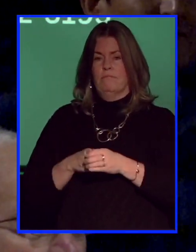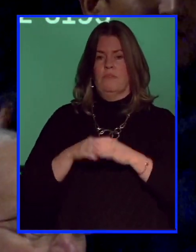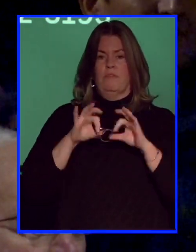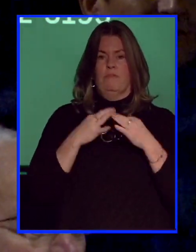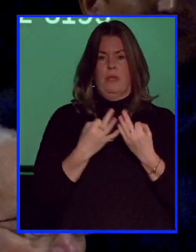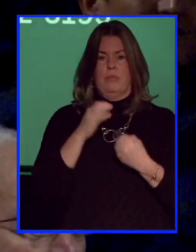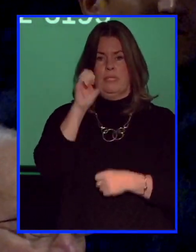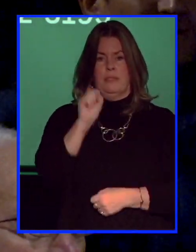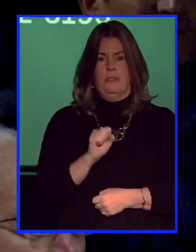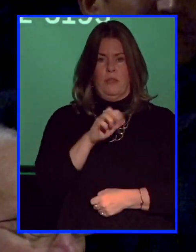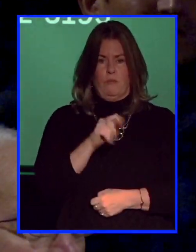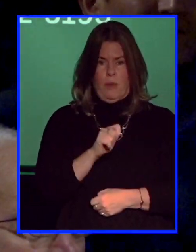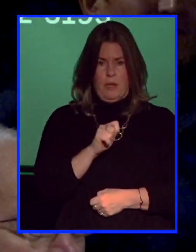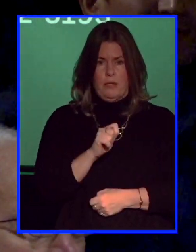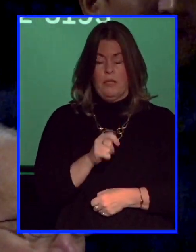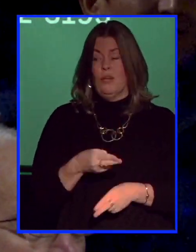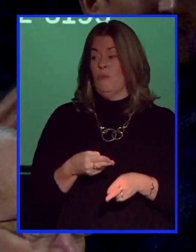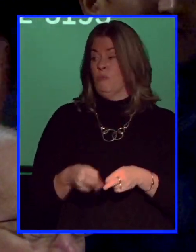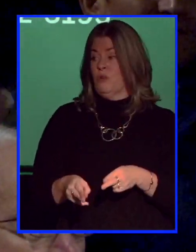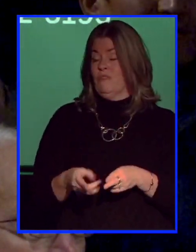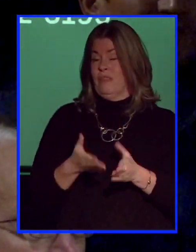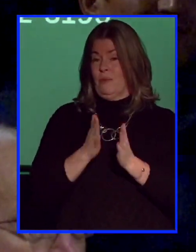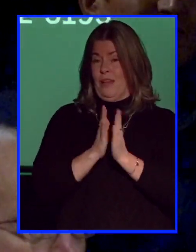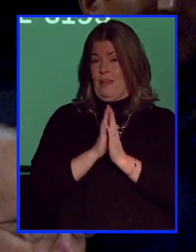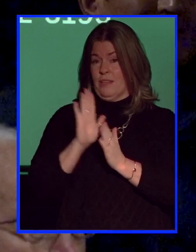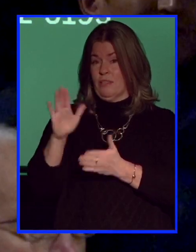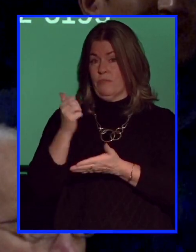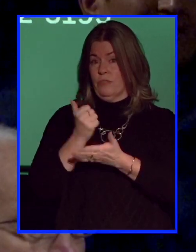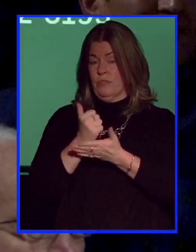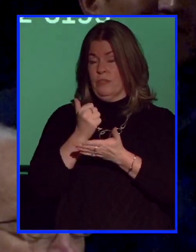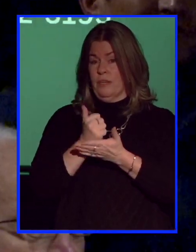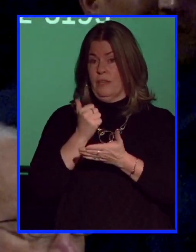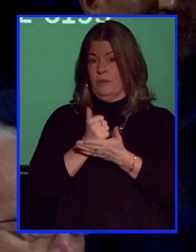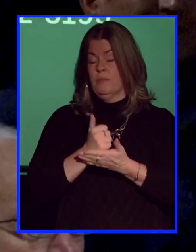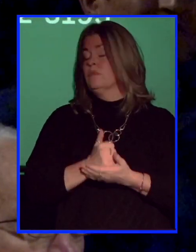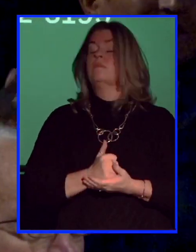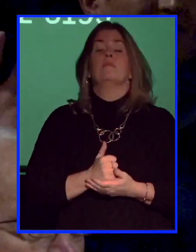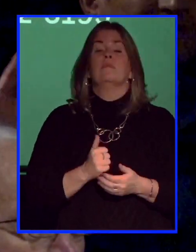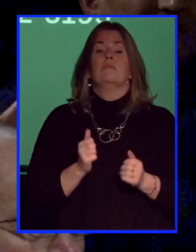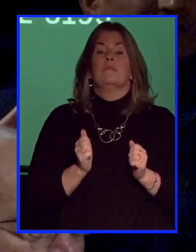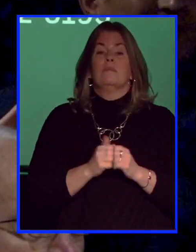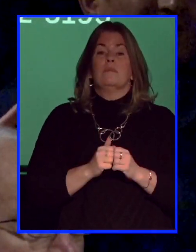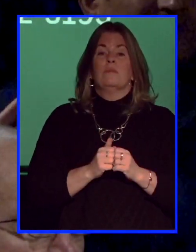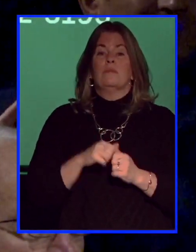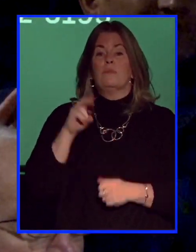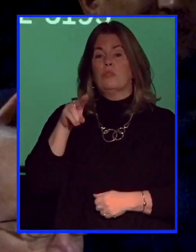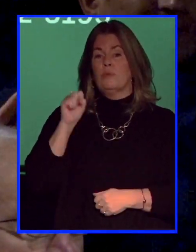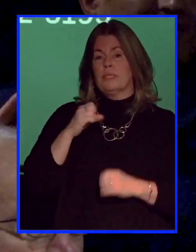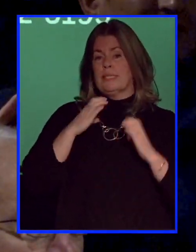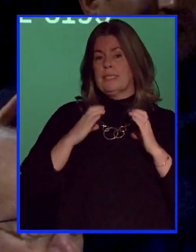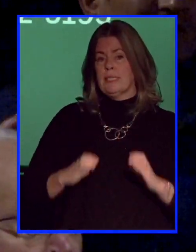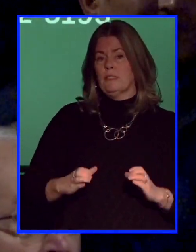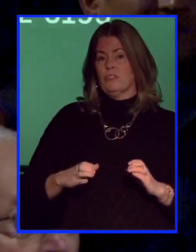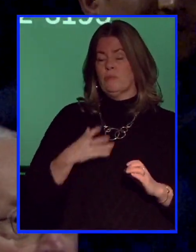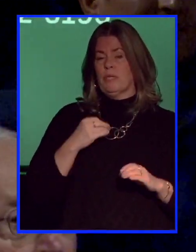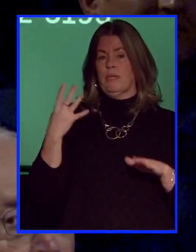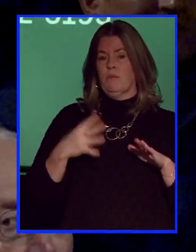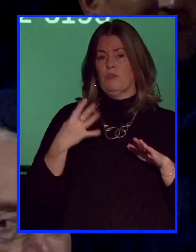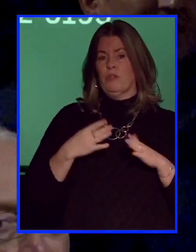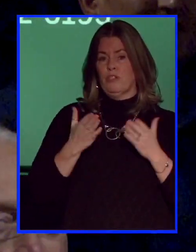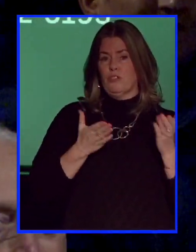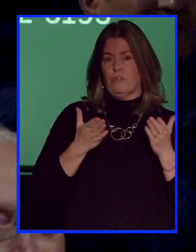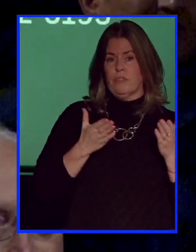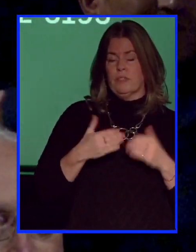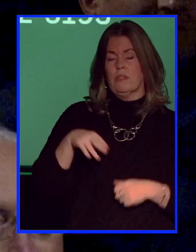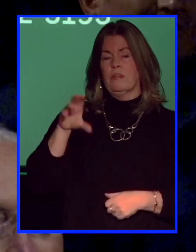I will briefly ask your help going forward with the U.S. Citizenship and Immigration Service and